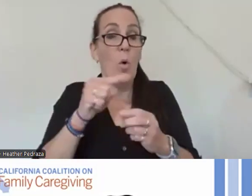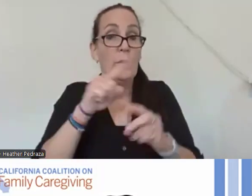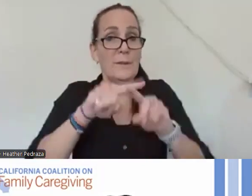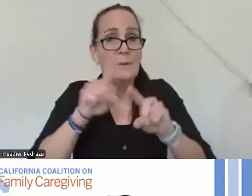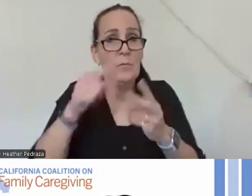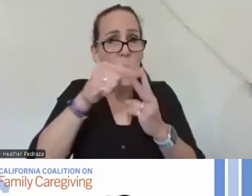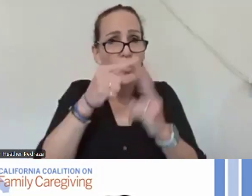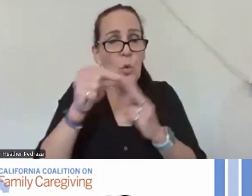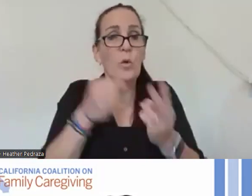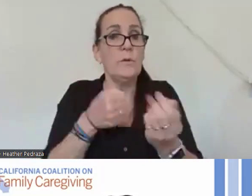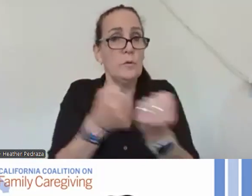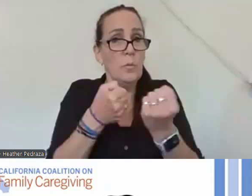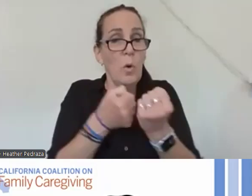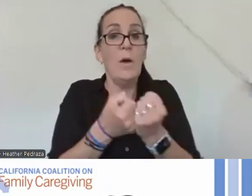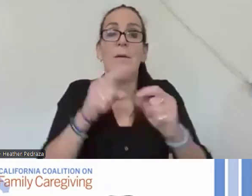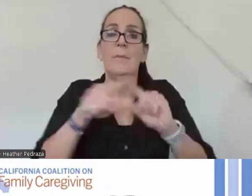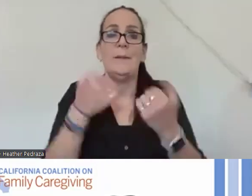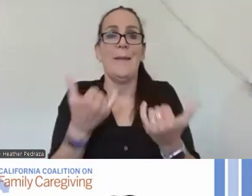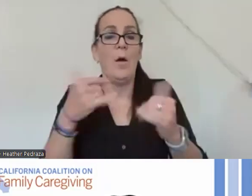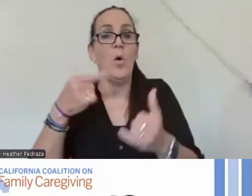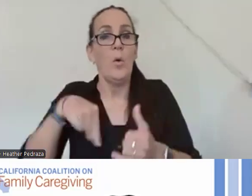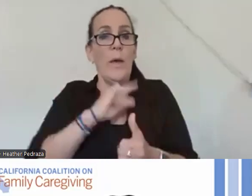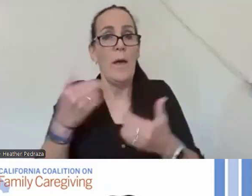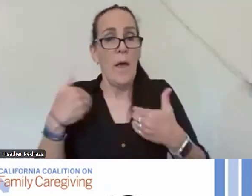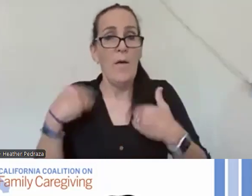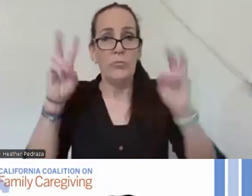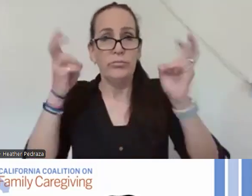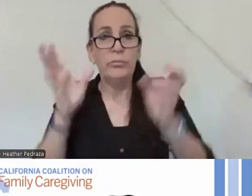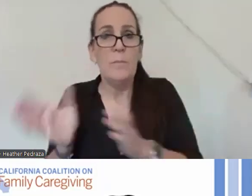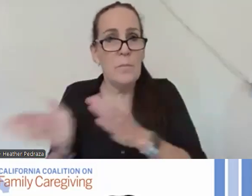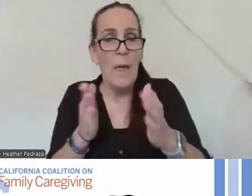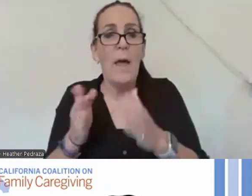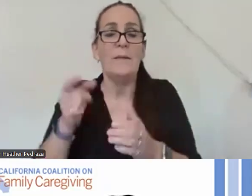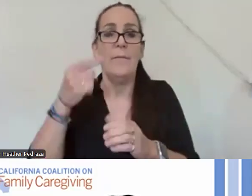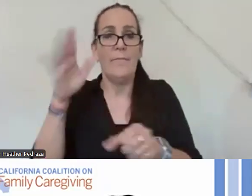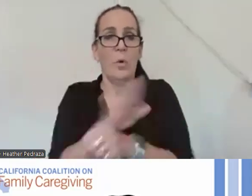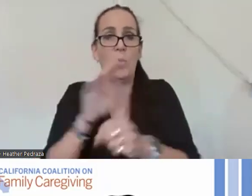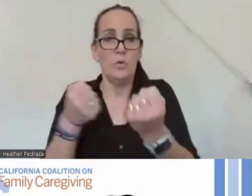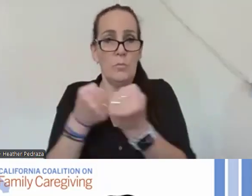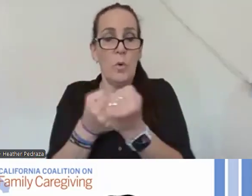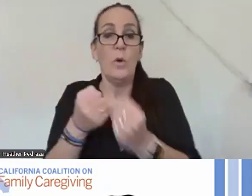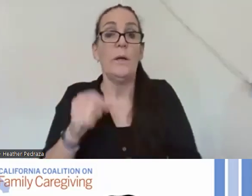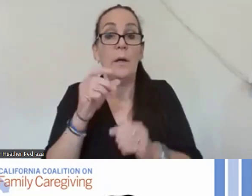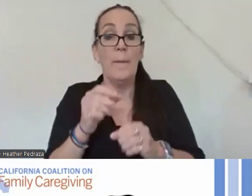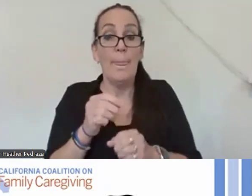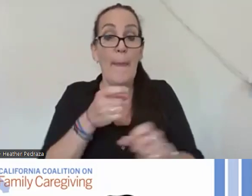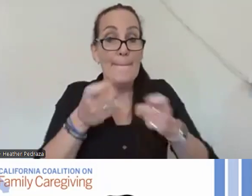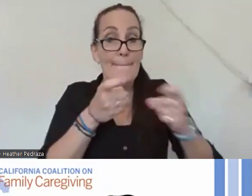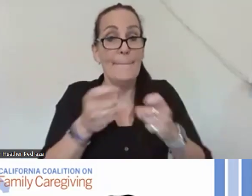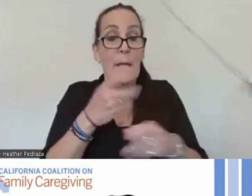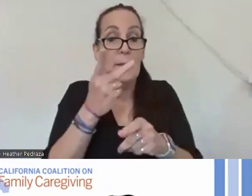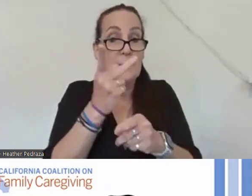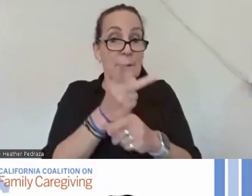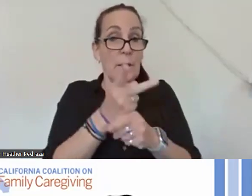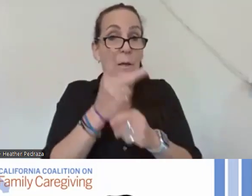and supports that are not optional in any sense of the word. If managed care plans are not addressing existing gaps